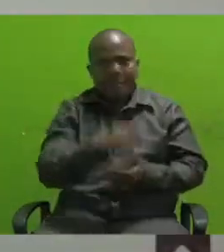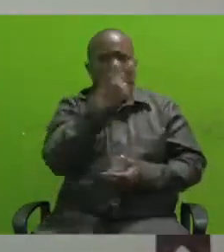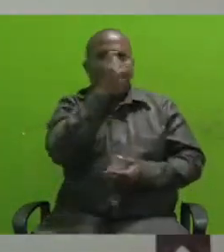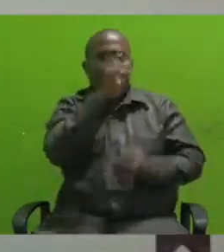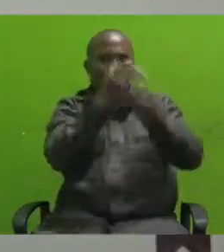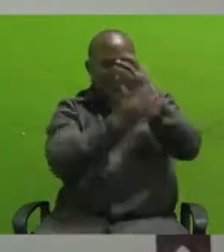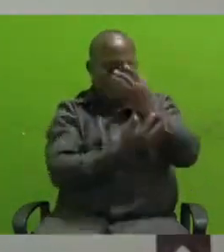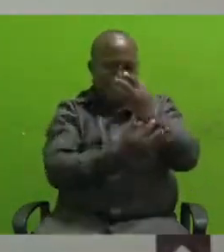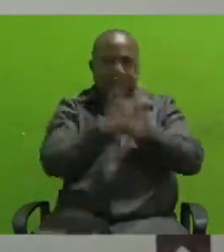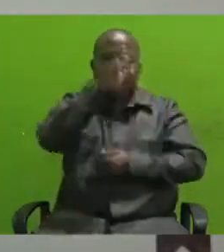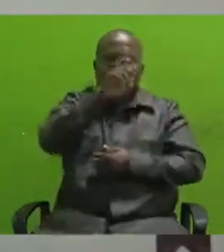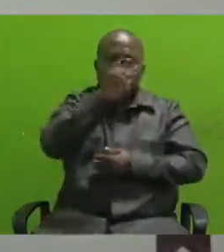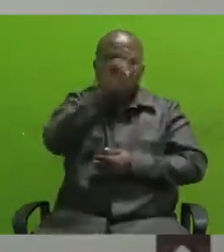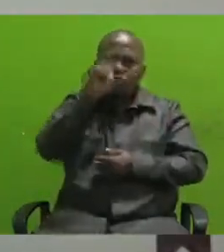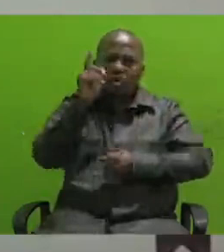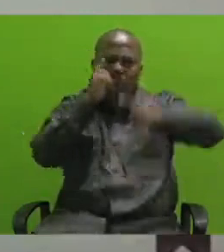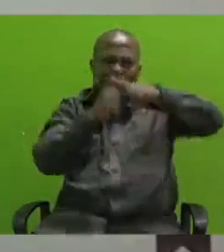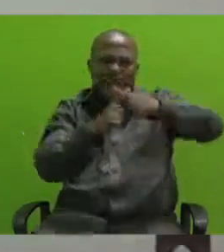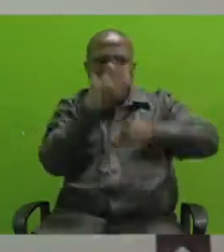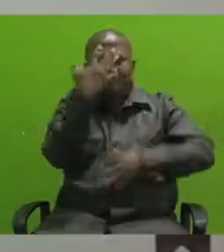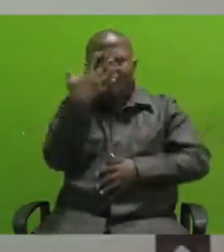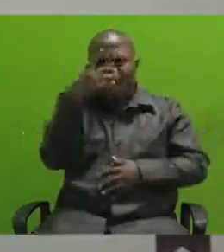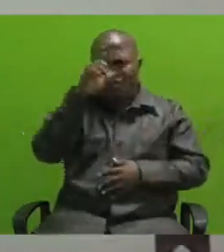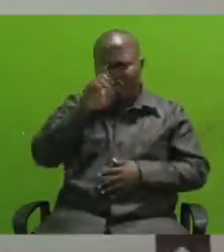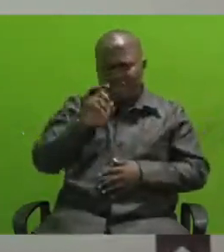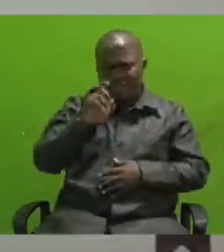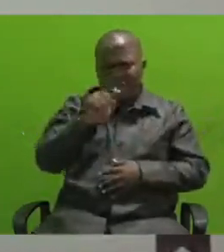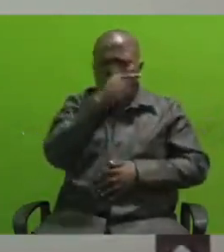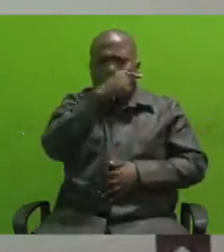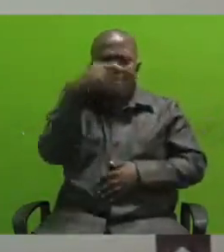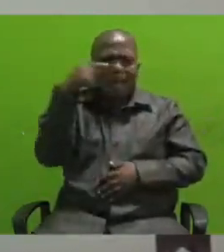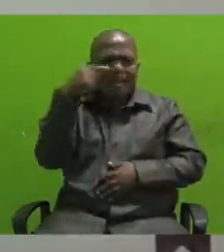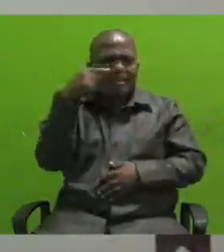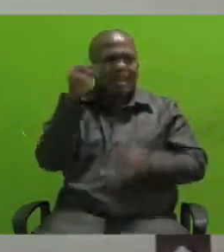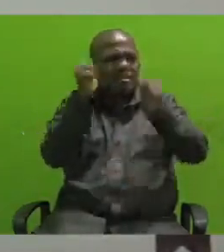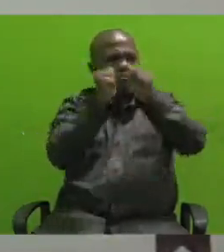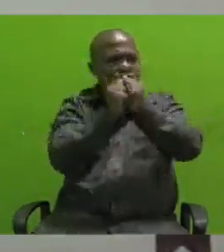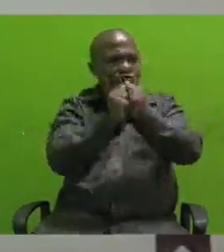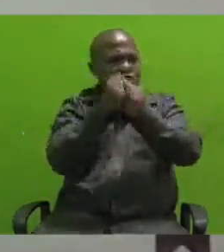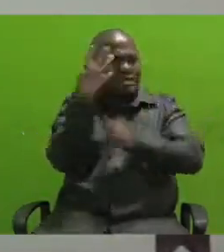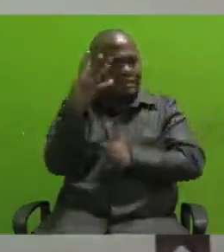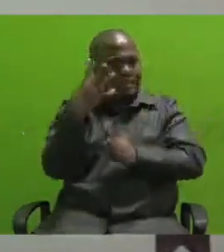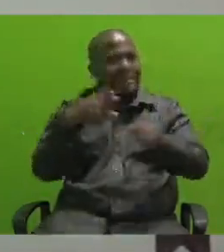plus 5x minus 14, this is equal to